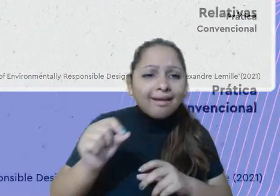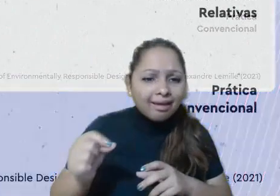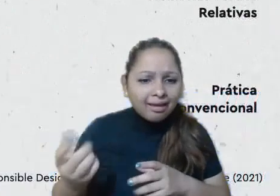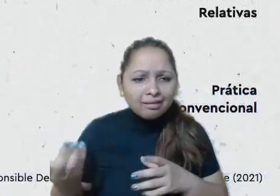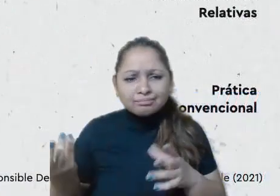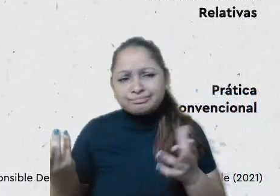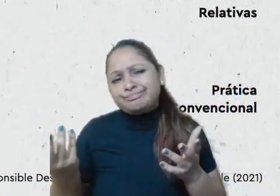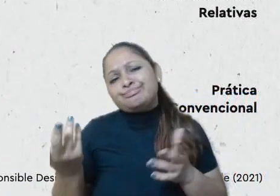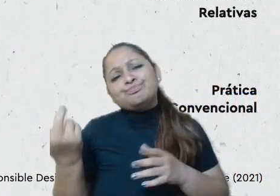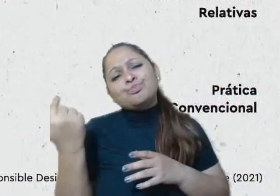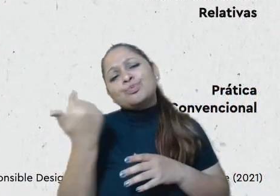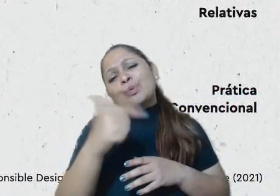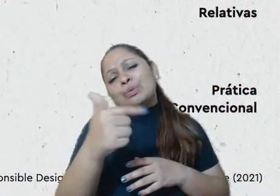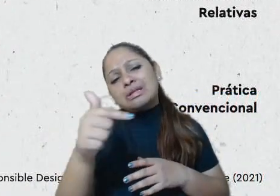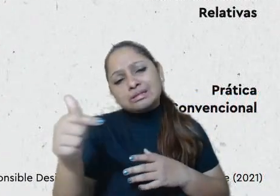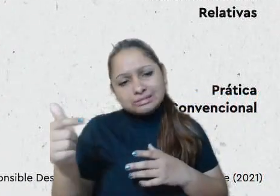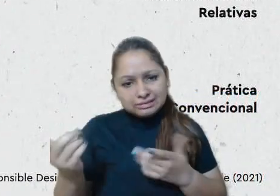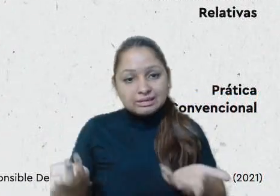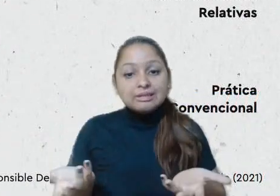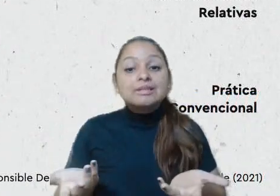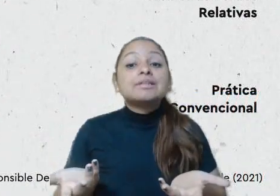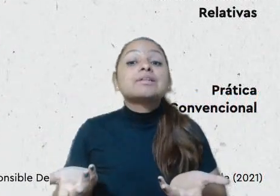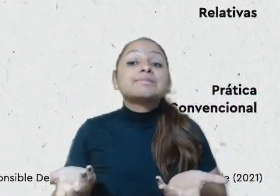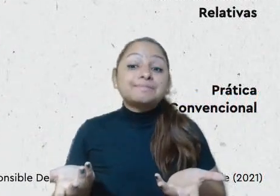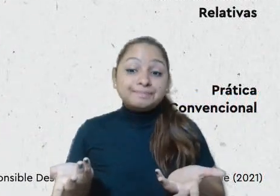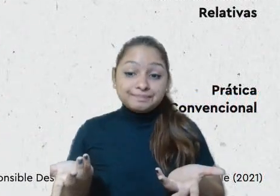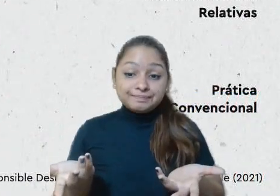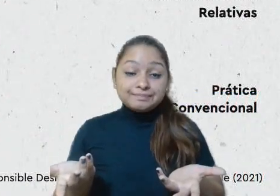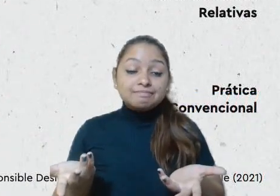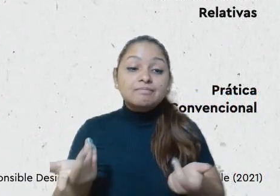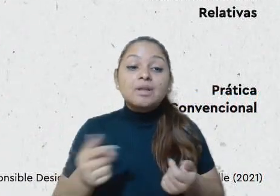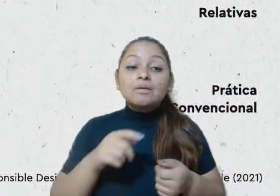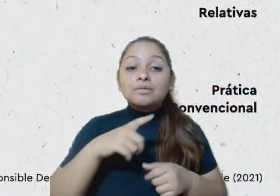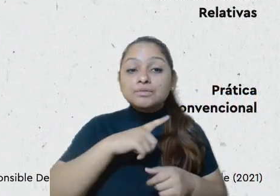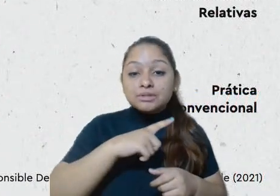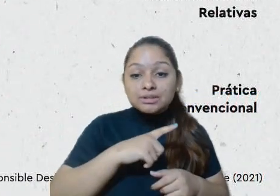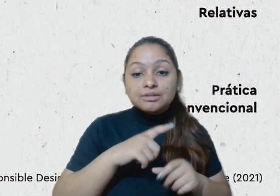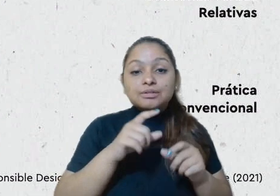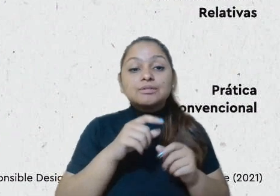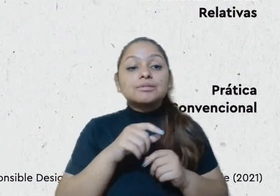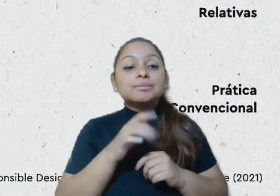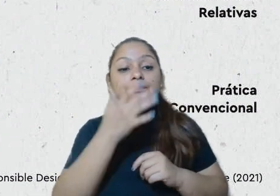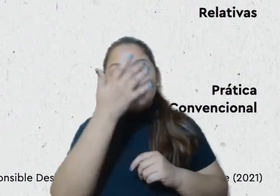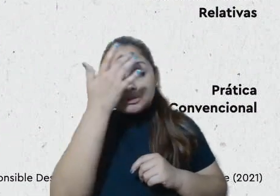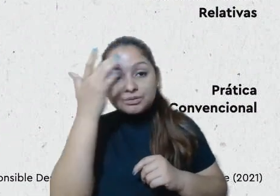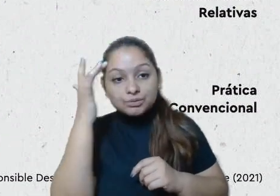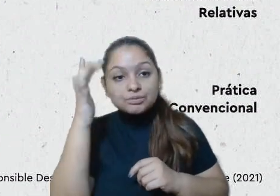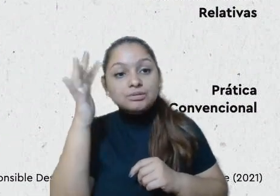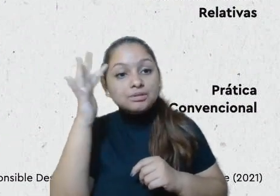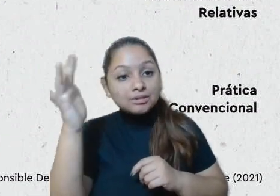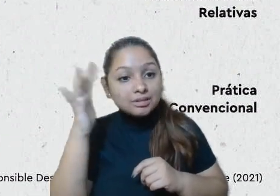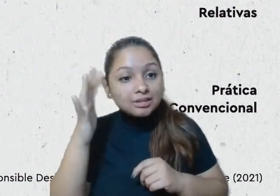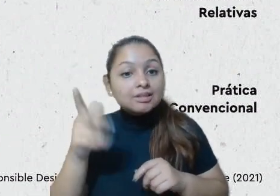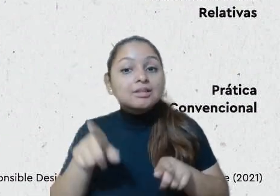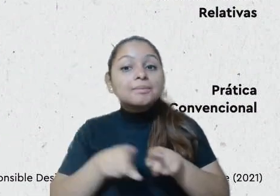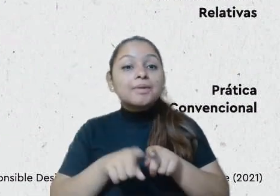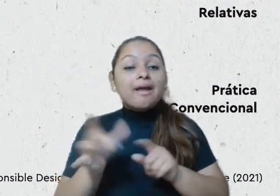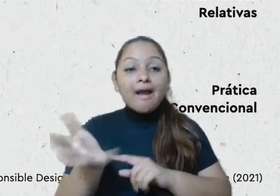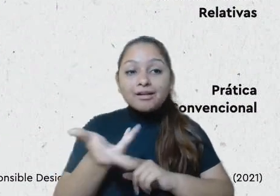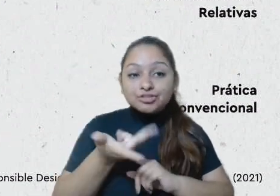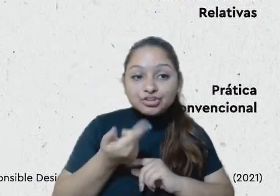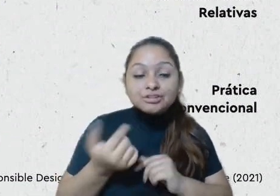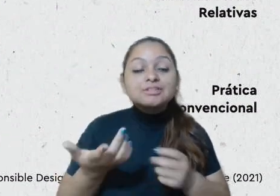a movement in the world that has economists, business people,